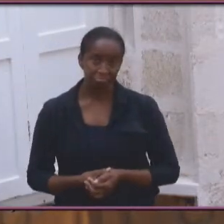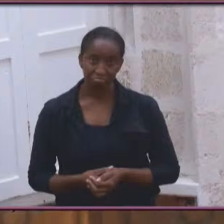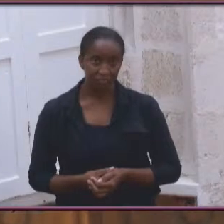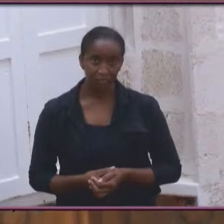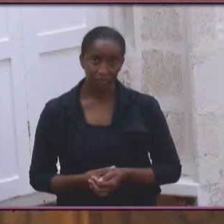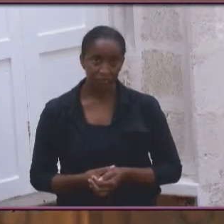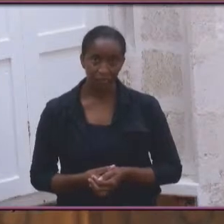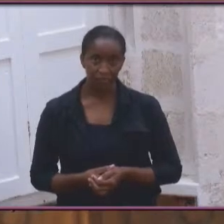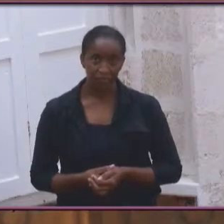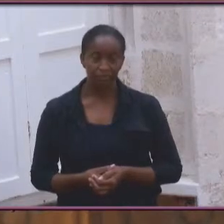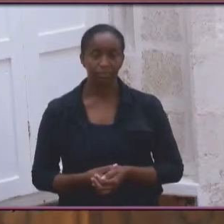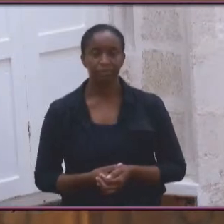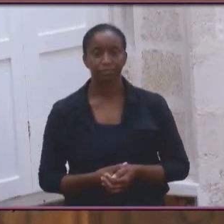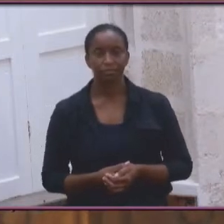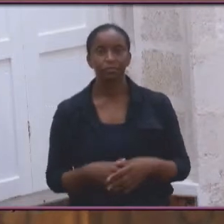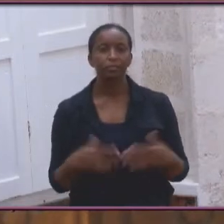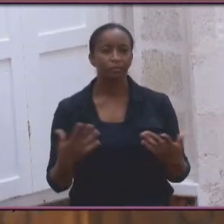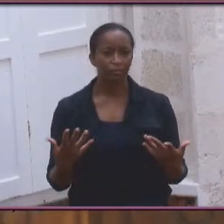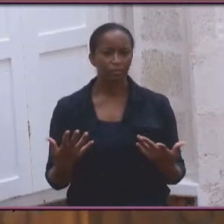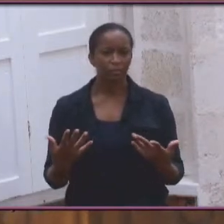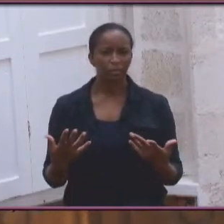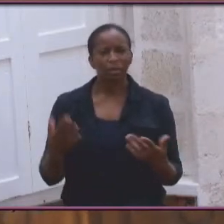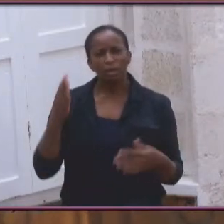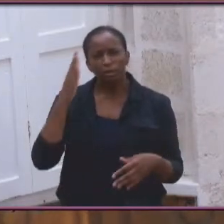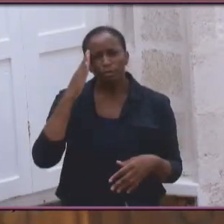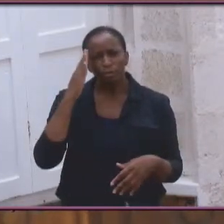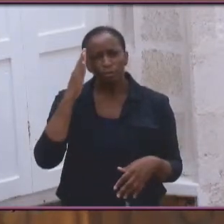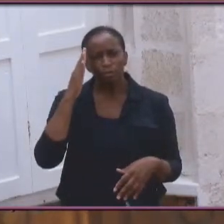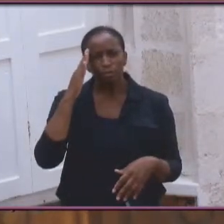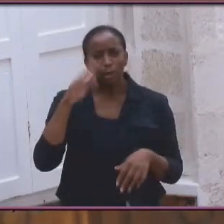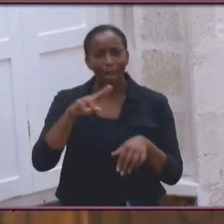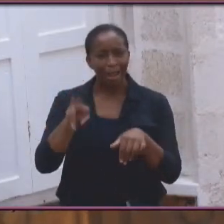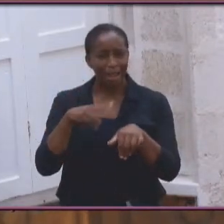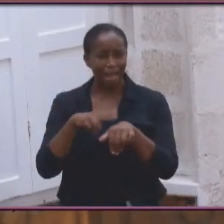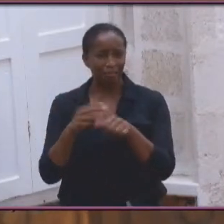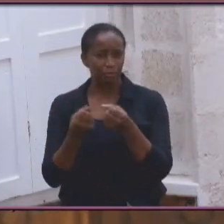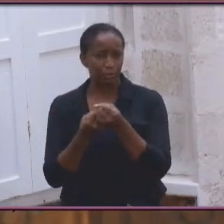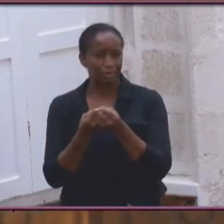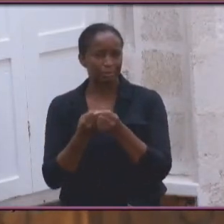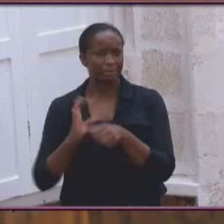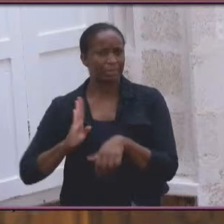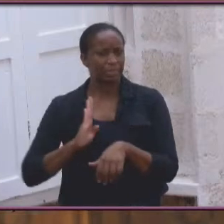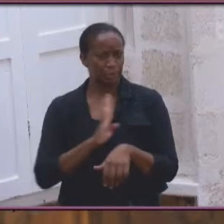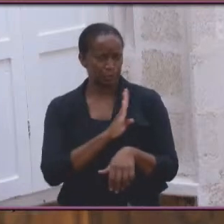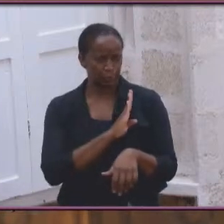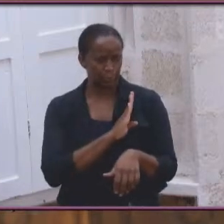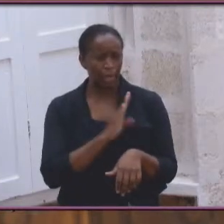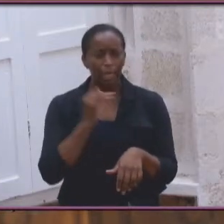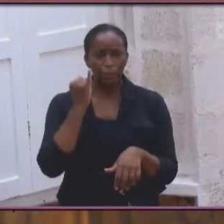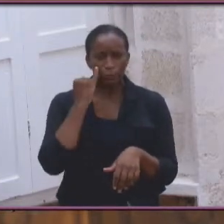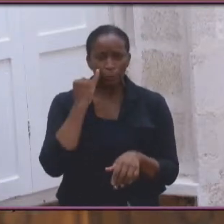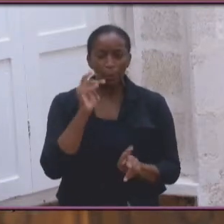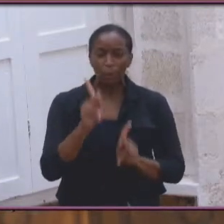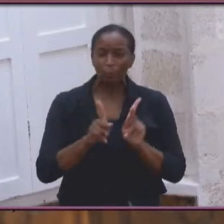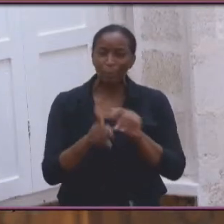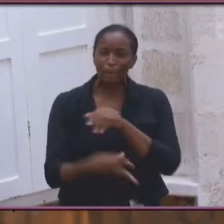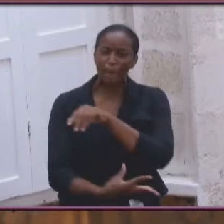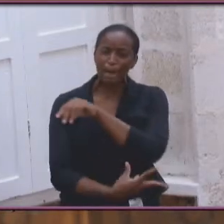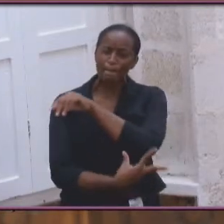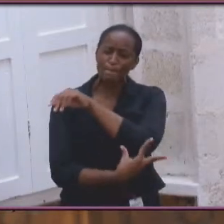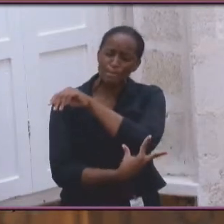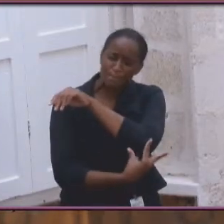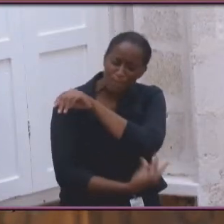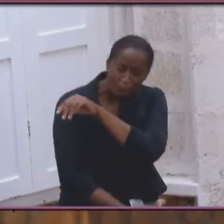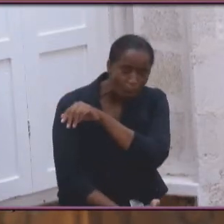that was meant for people who were destitute in situations of real poverty, where the families couldn't afford to bury